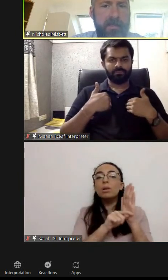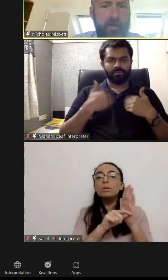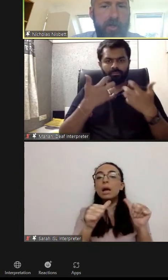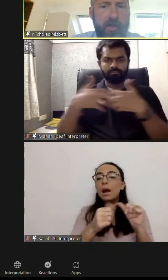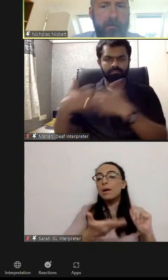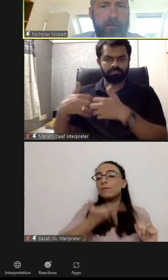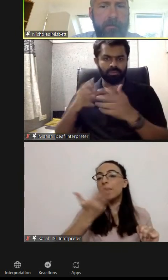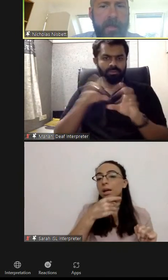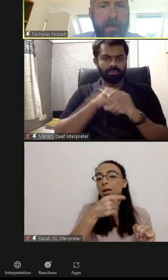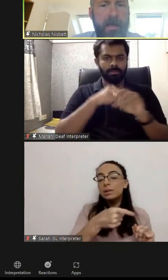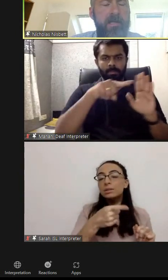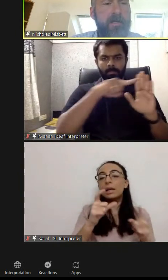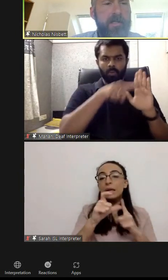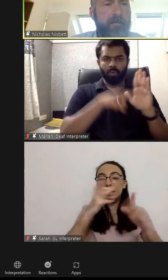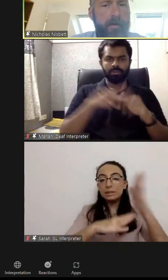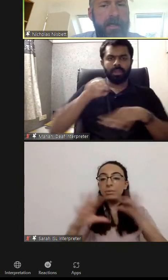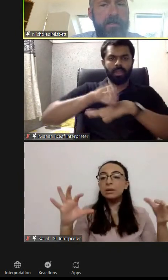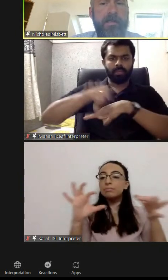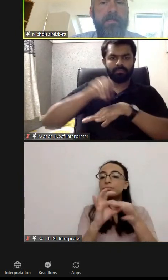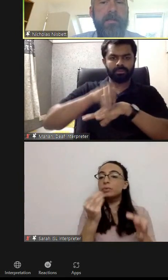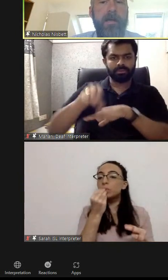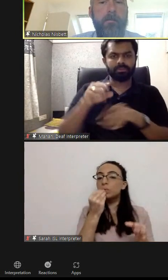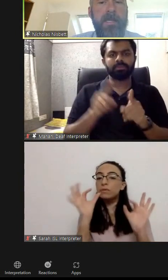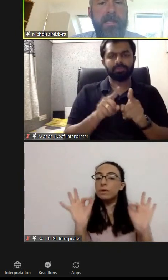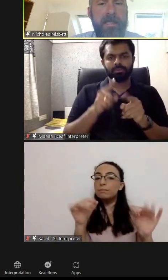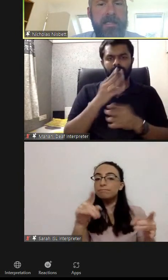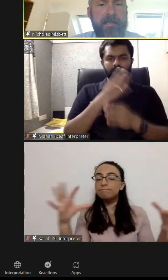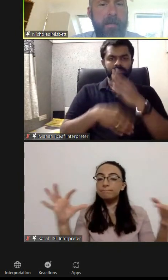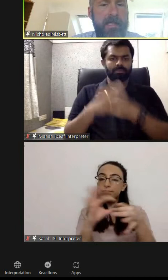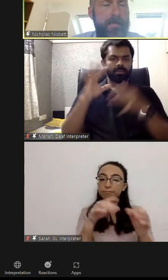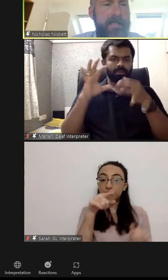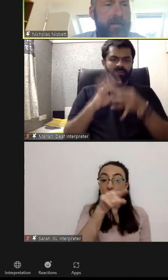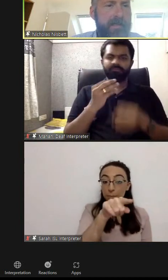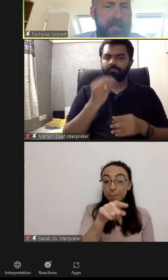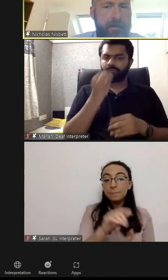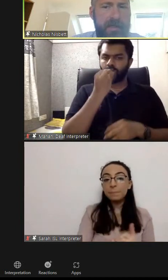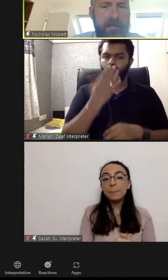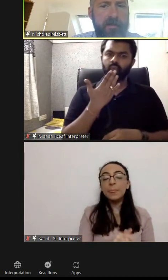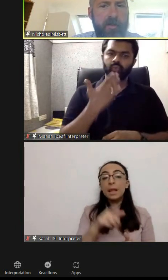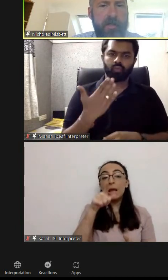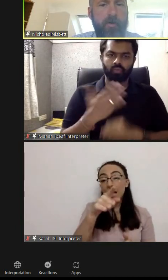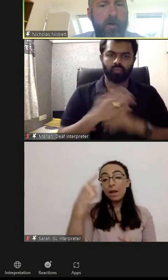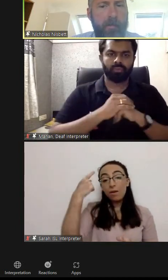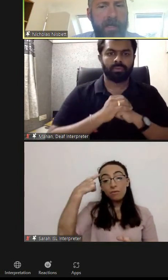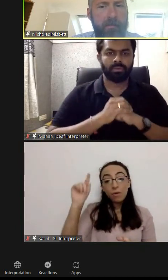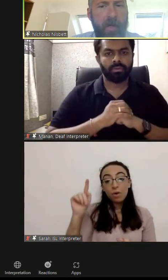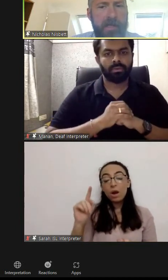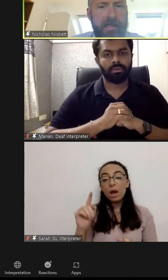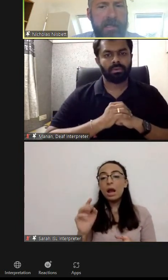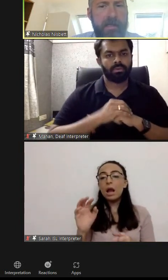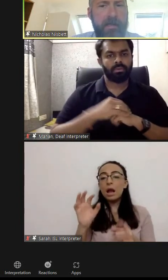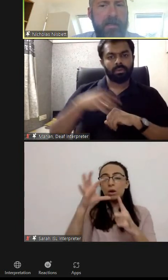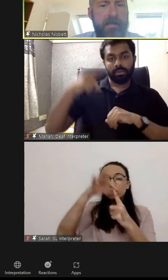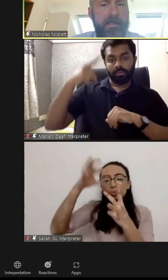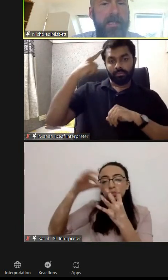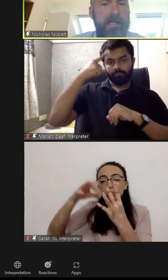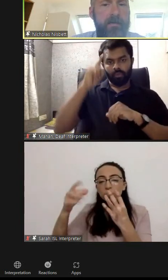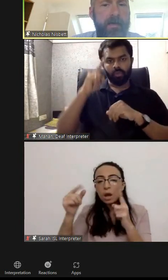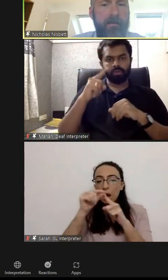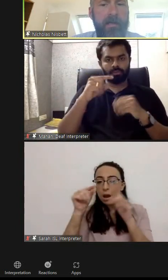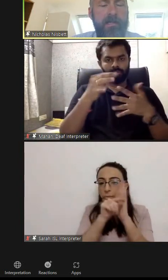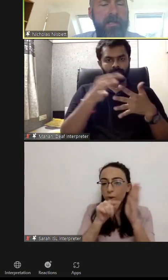disability and nutrition. And it shows a growing interest in the need to make specific adjustments to nutrition programming and policy to